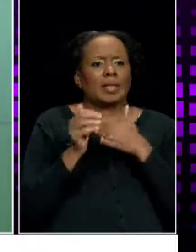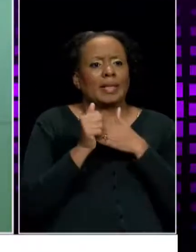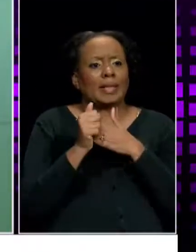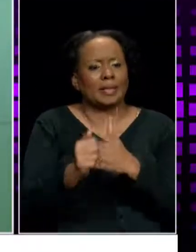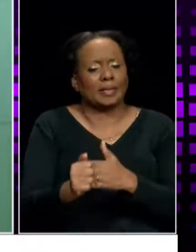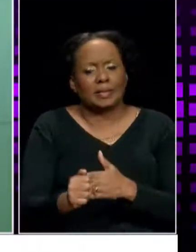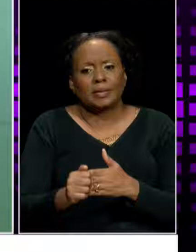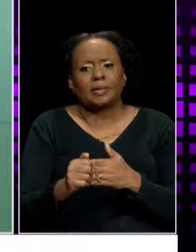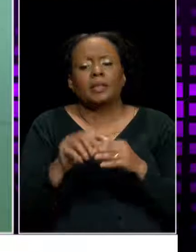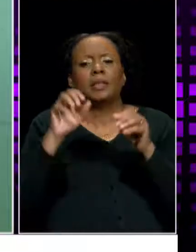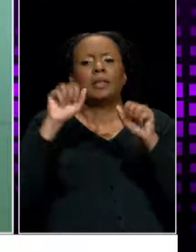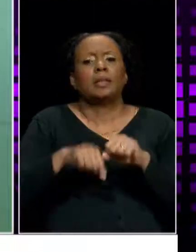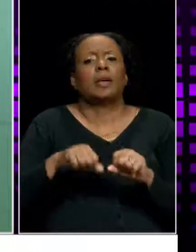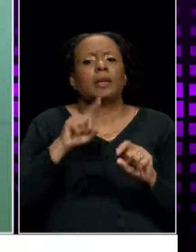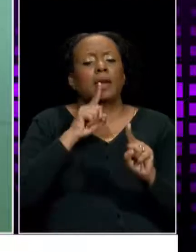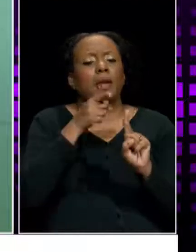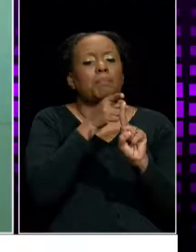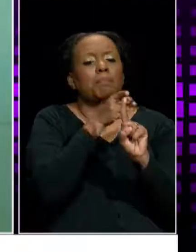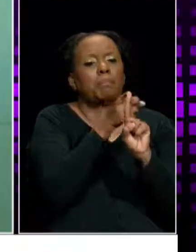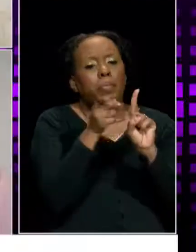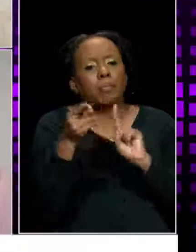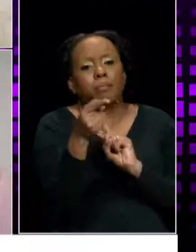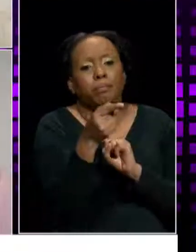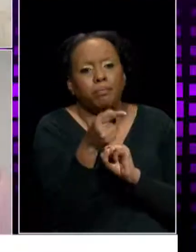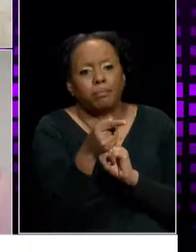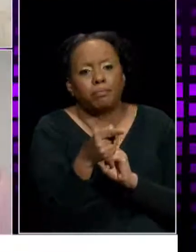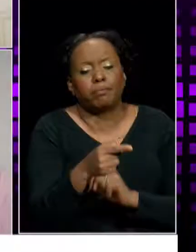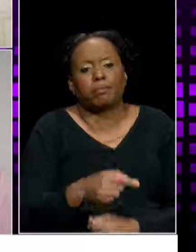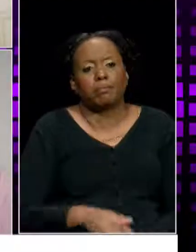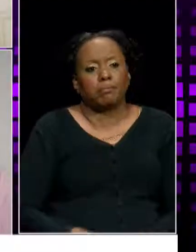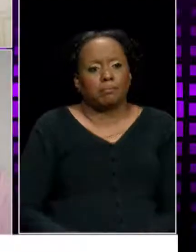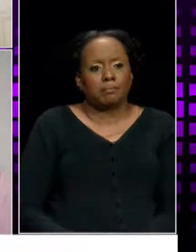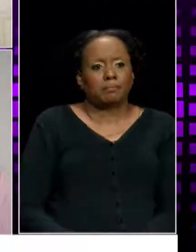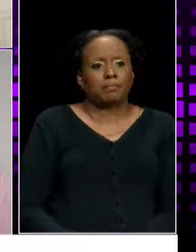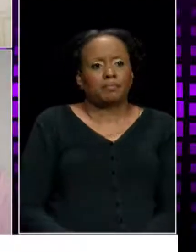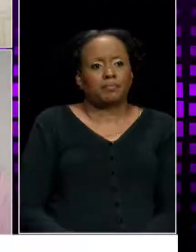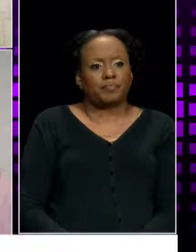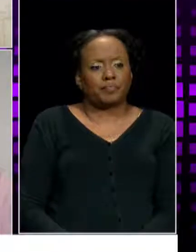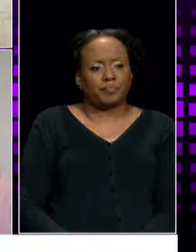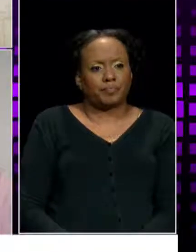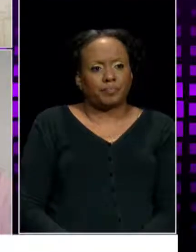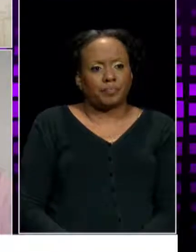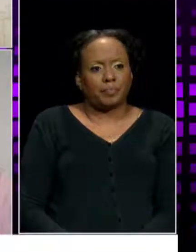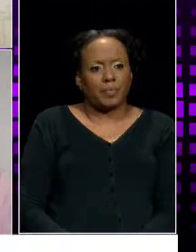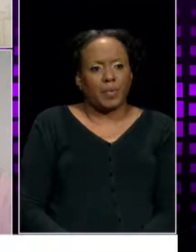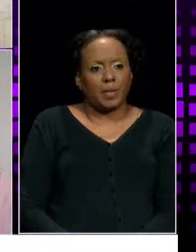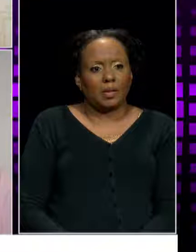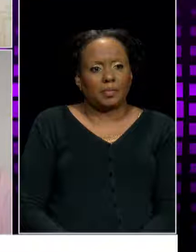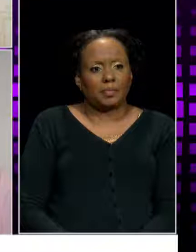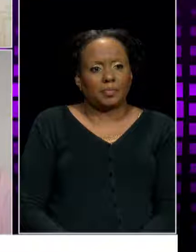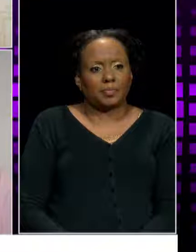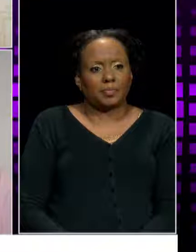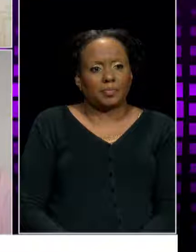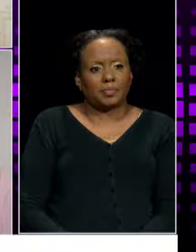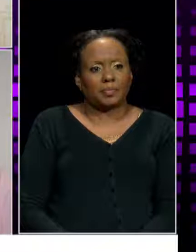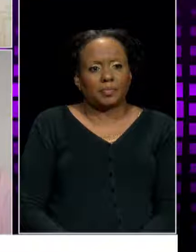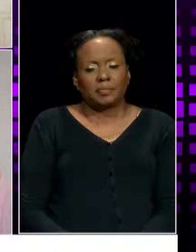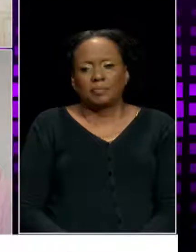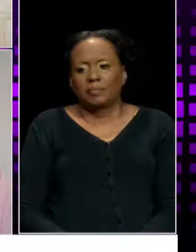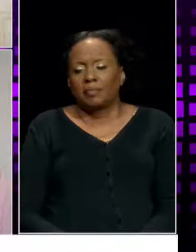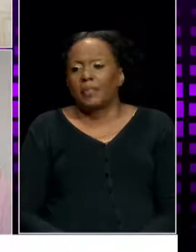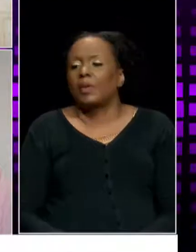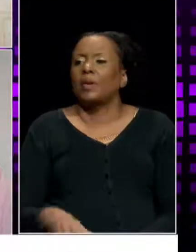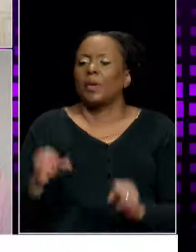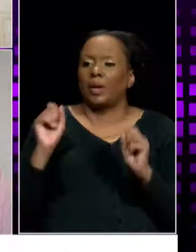down the wrong path. Thank you. But people might say, are young persons looking for a job? We talk